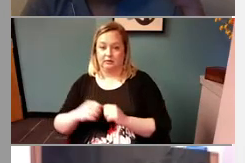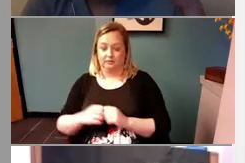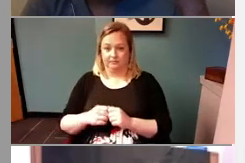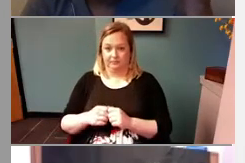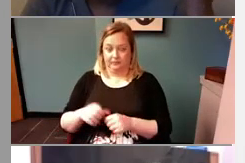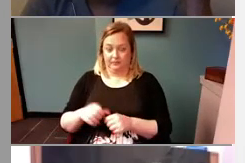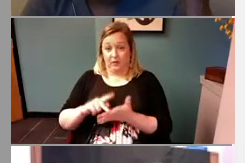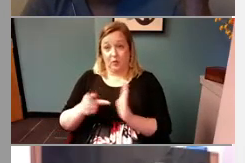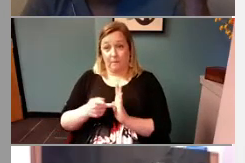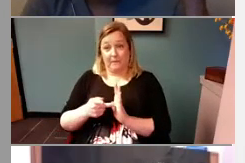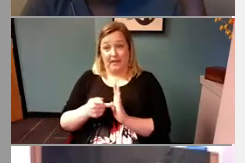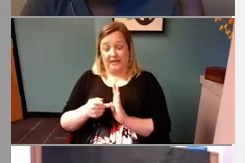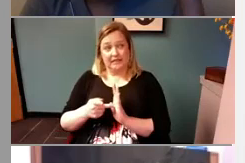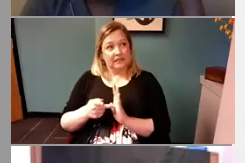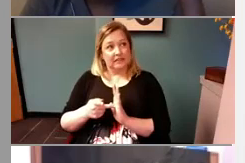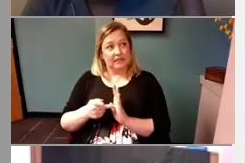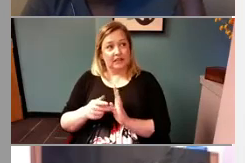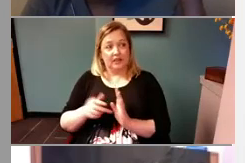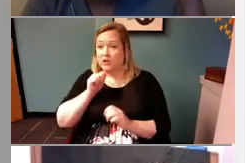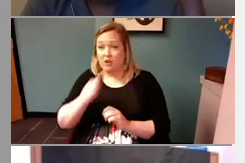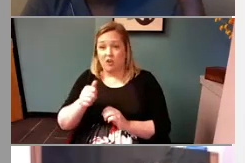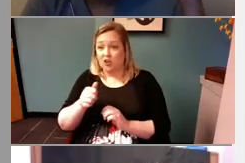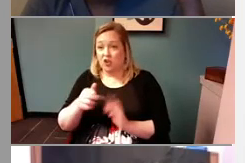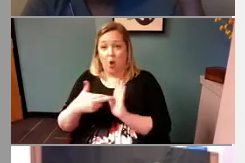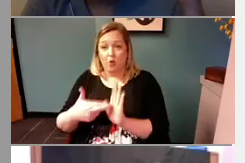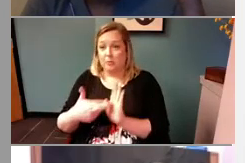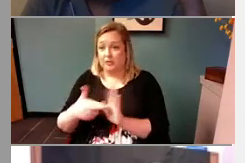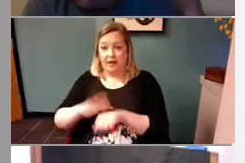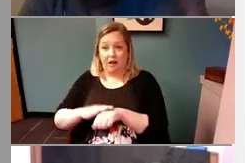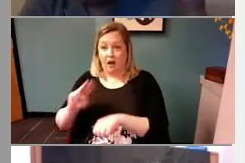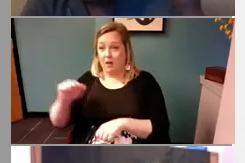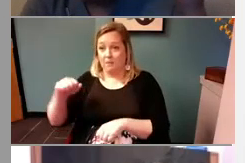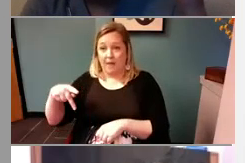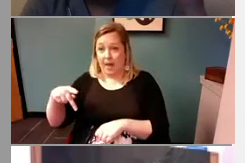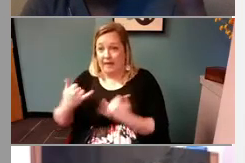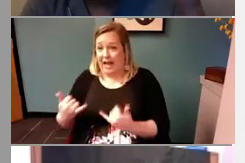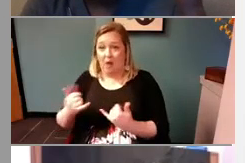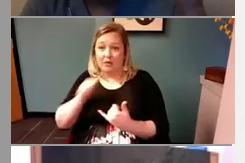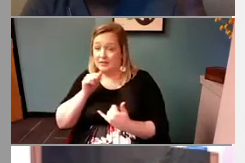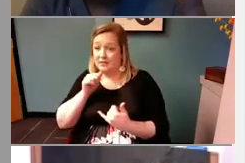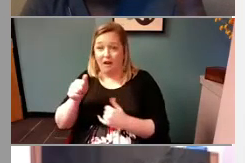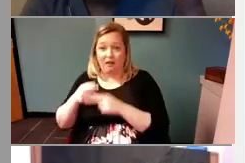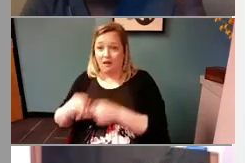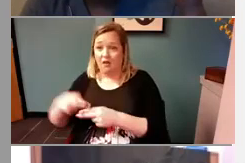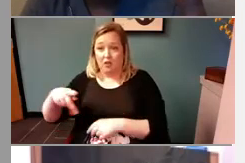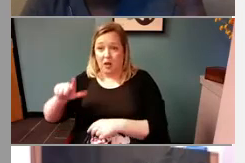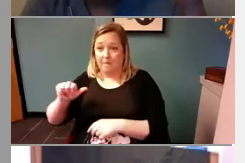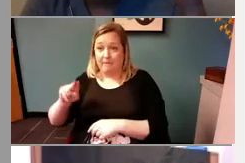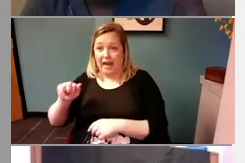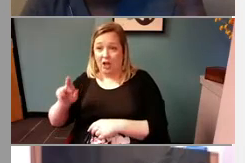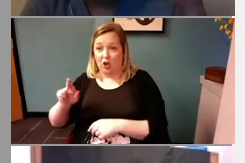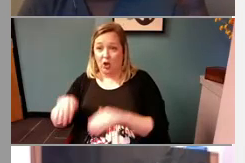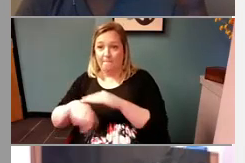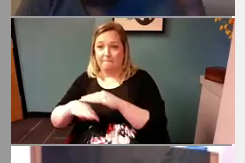a, you could think of like basically a map. It's no longer planar. You now have to take basically draw a line in the